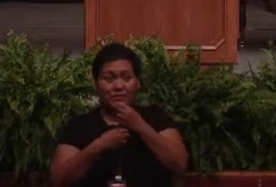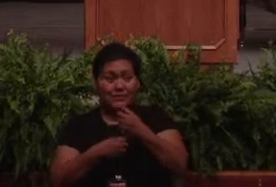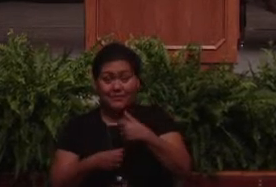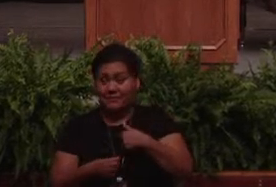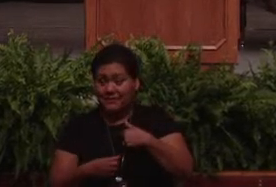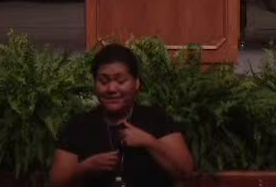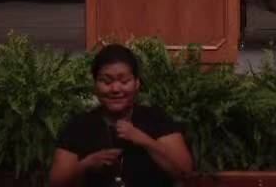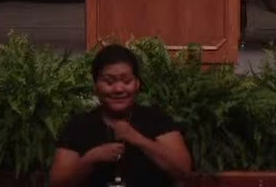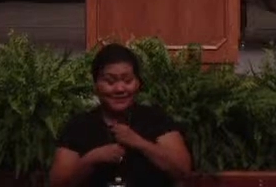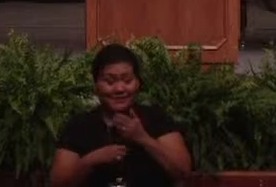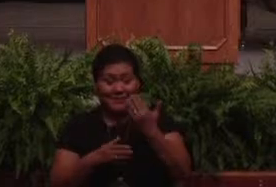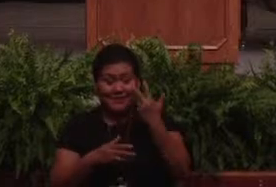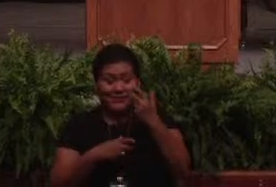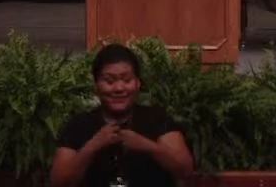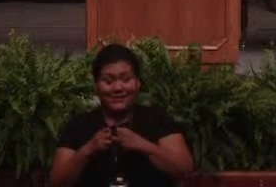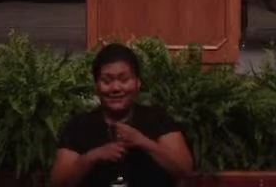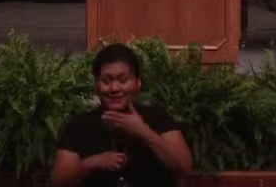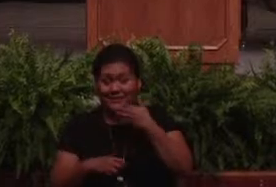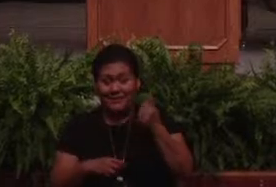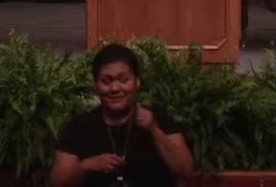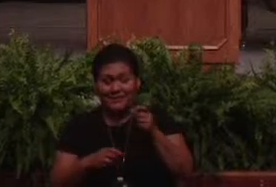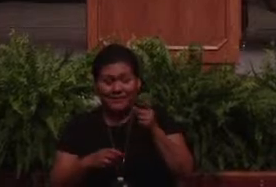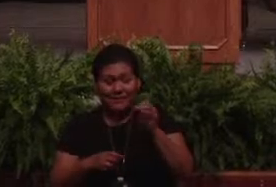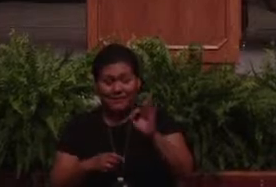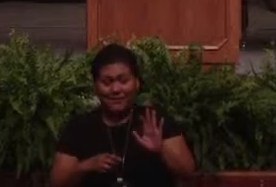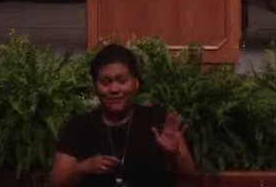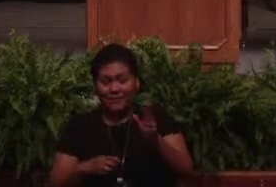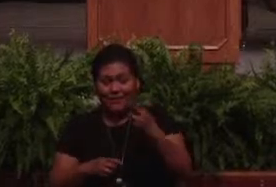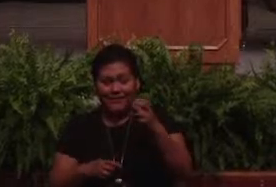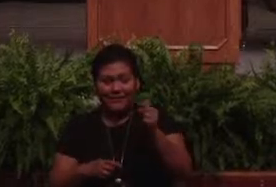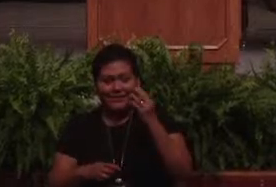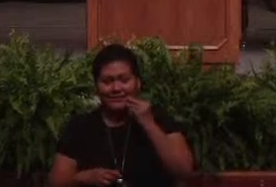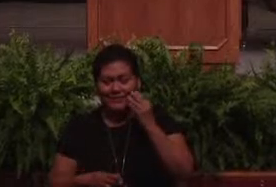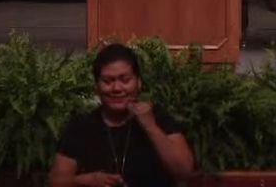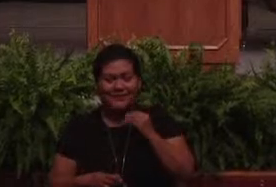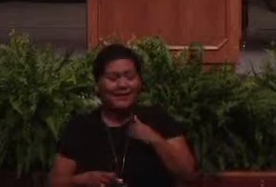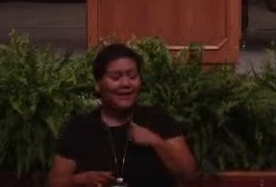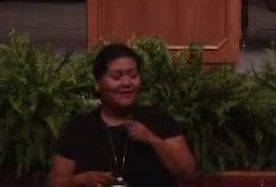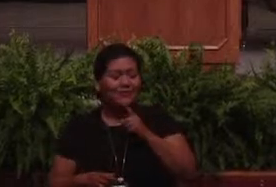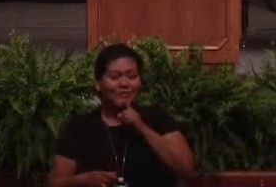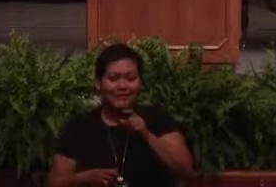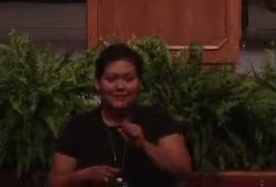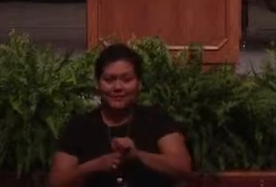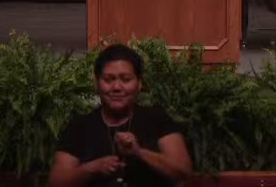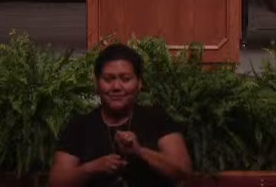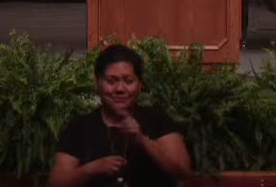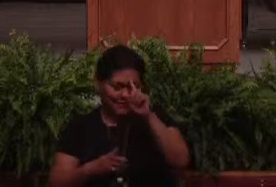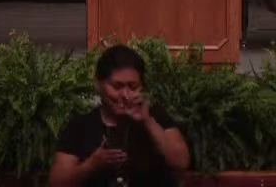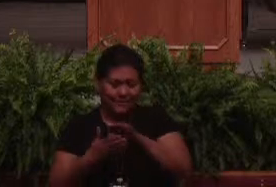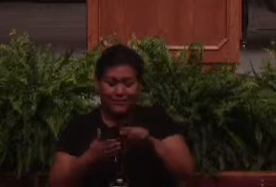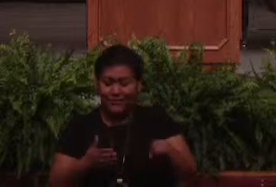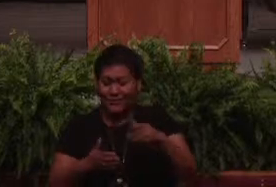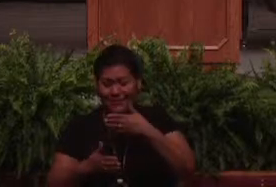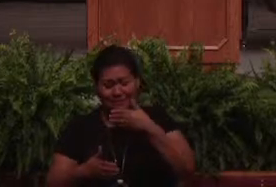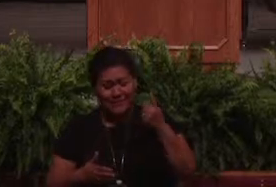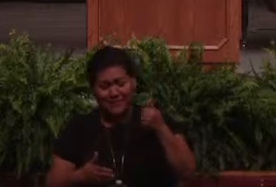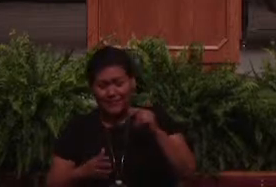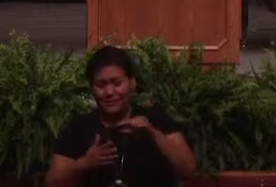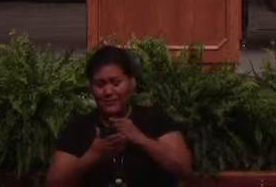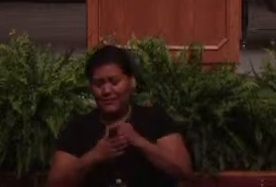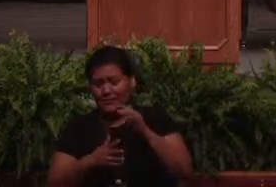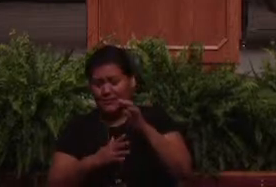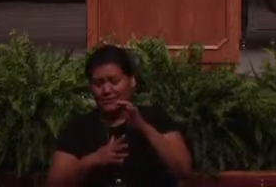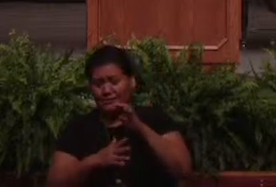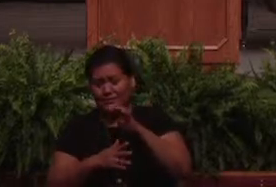to make the past 3 years the best years of y'all's high school experience. I genuinely believe we are the best graduating seniors Edgewood has